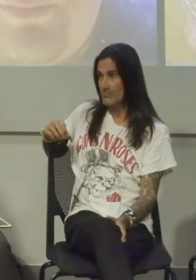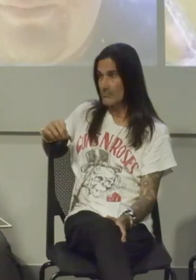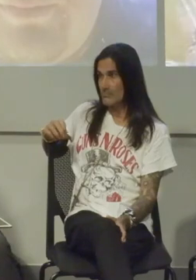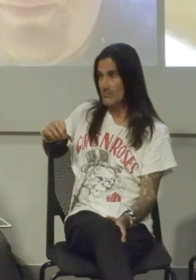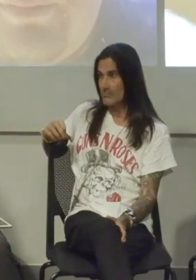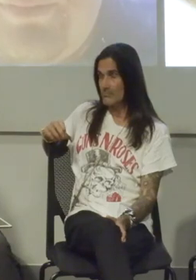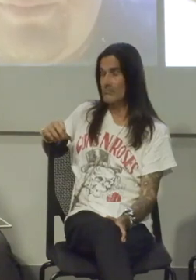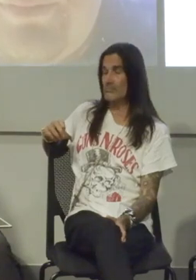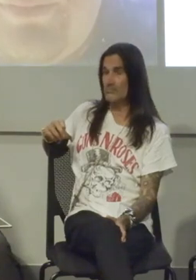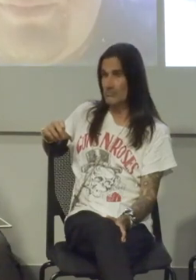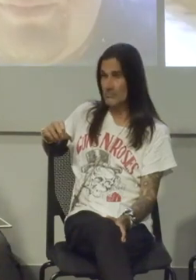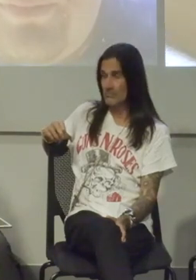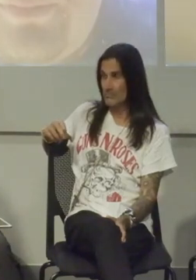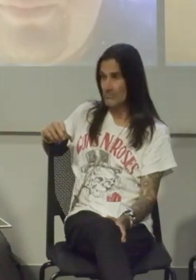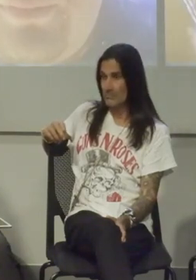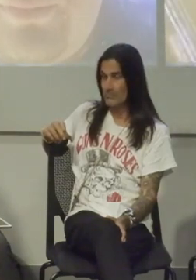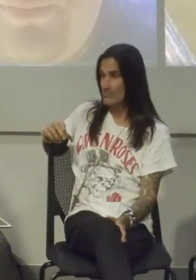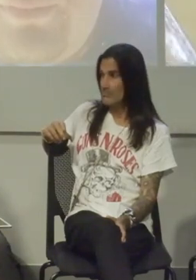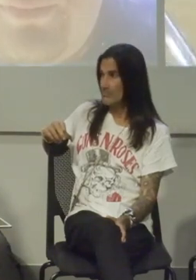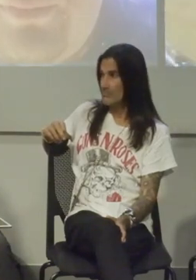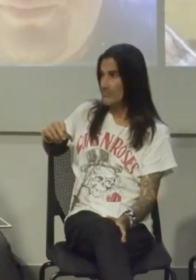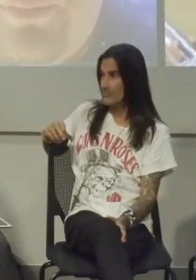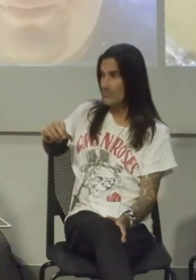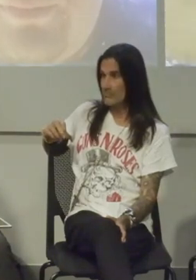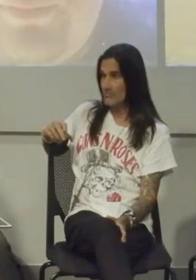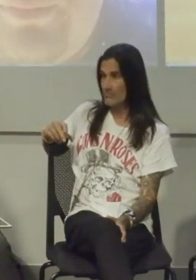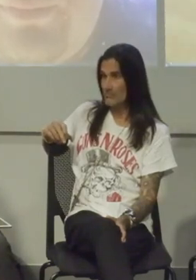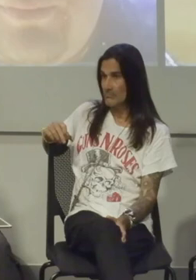as maths. Yeah.